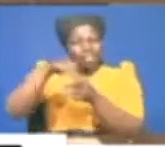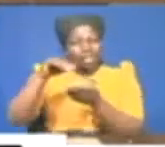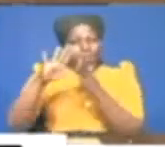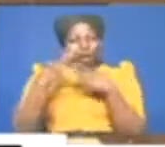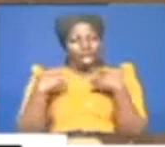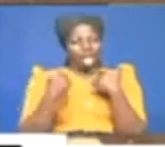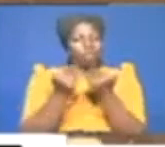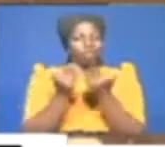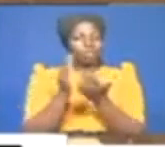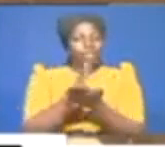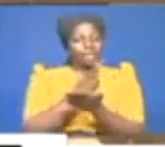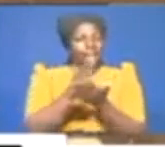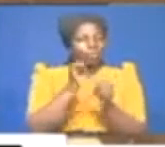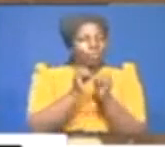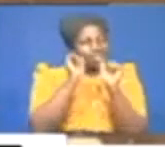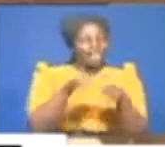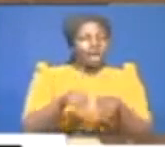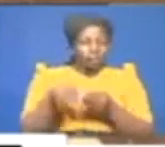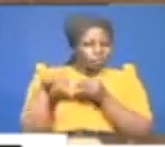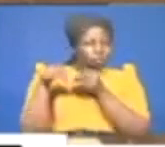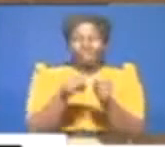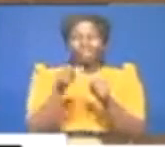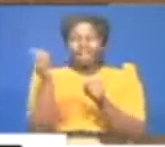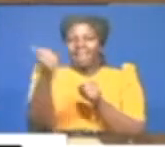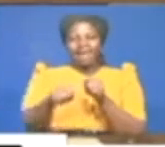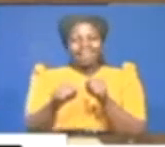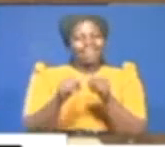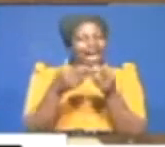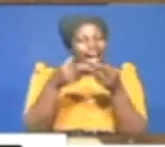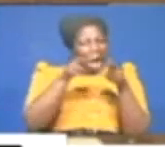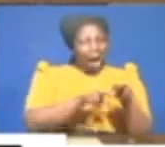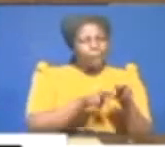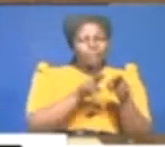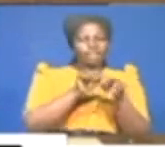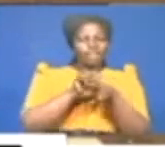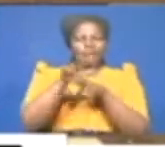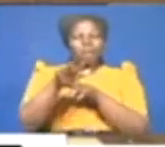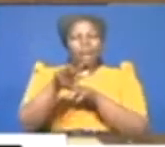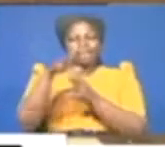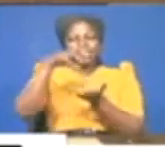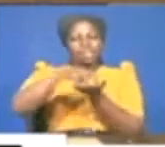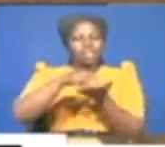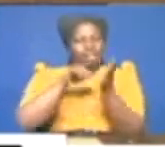combat any effect of Ebola case in the country. Opicho Chemtai for Legend Edition.